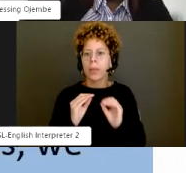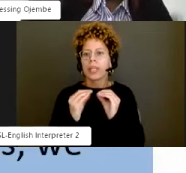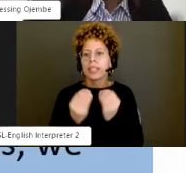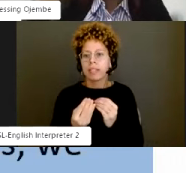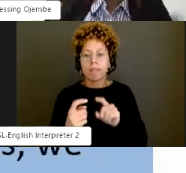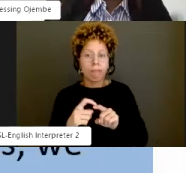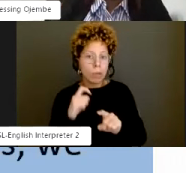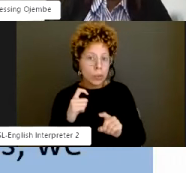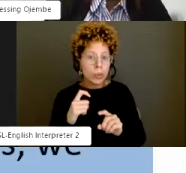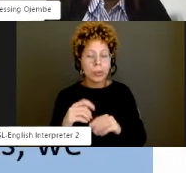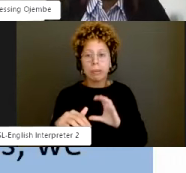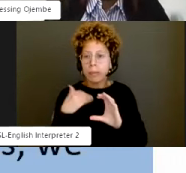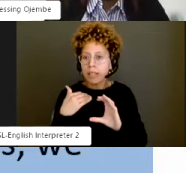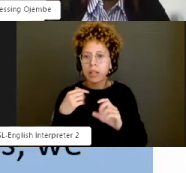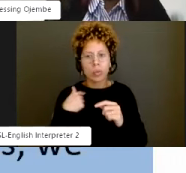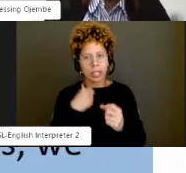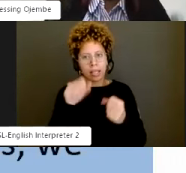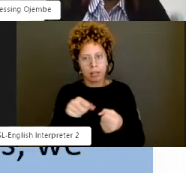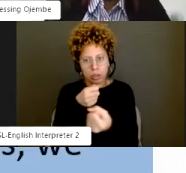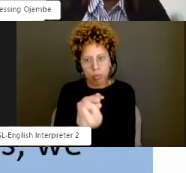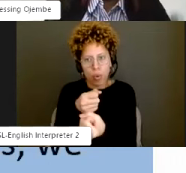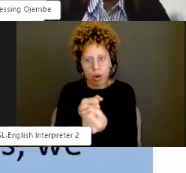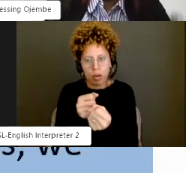than happy to provide that support to you.